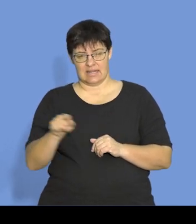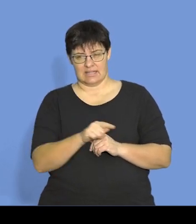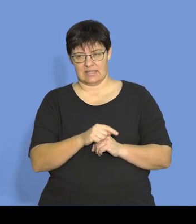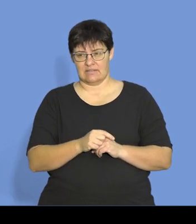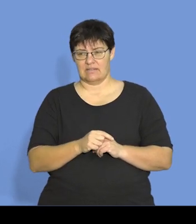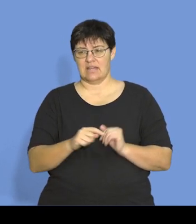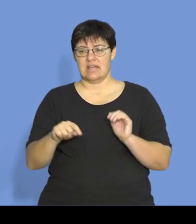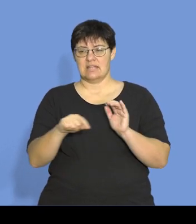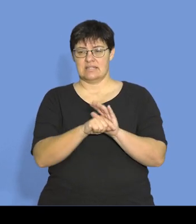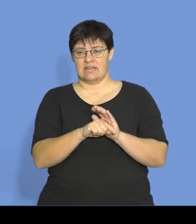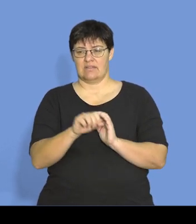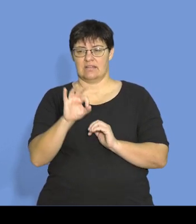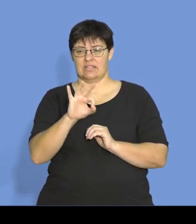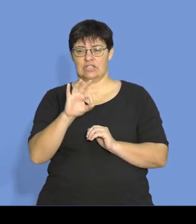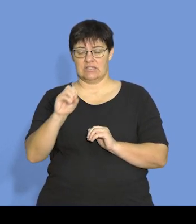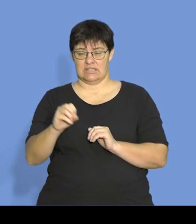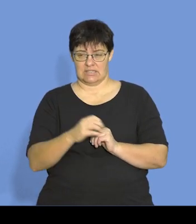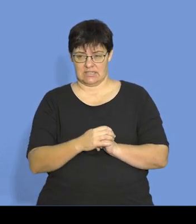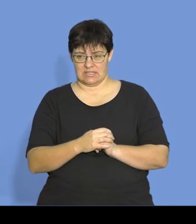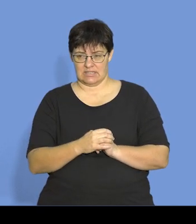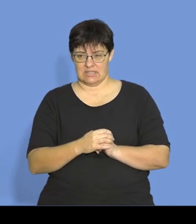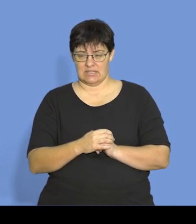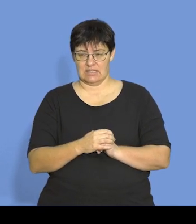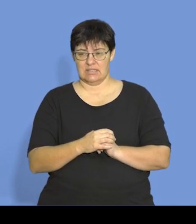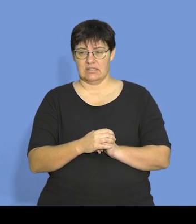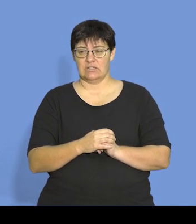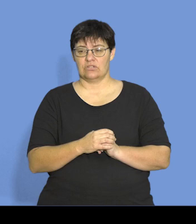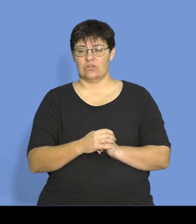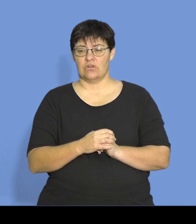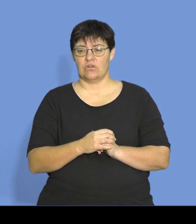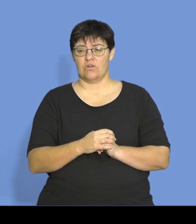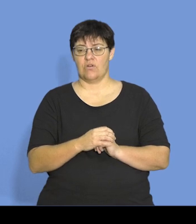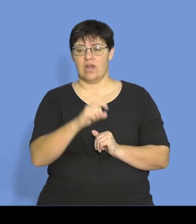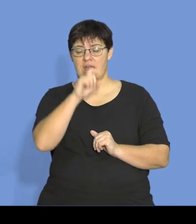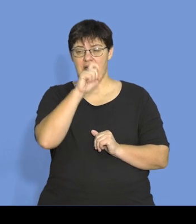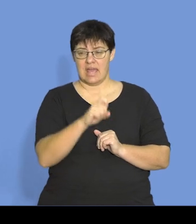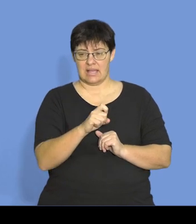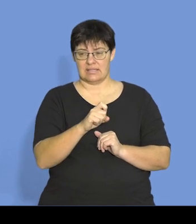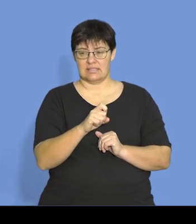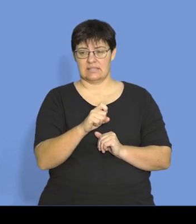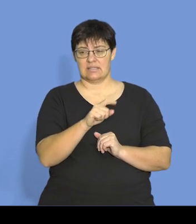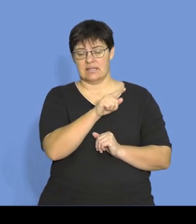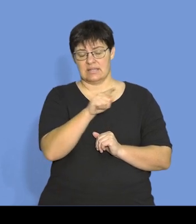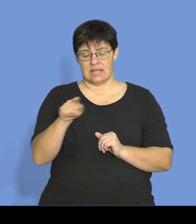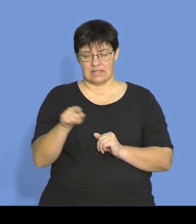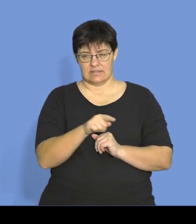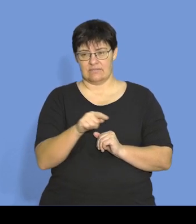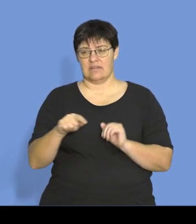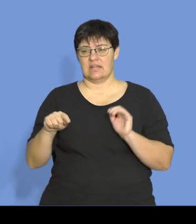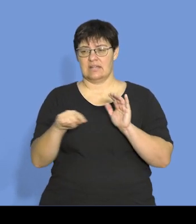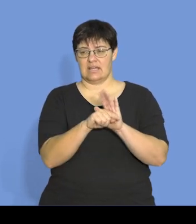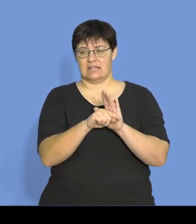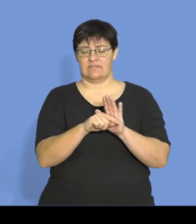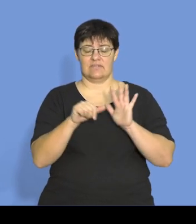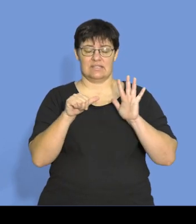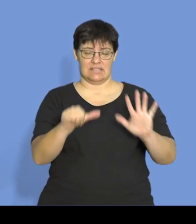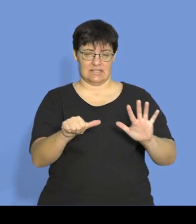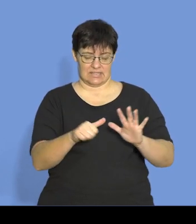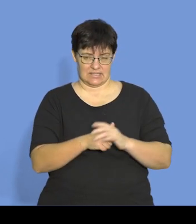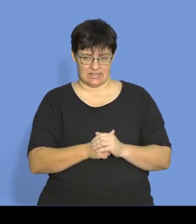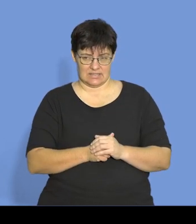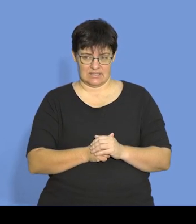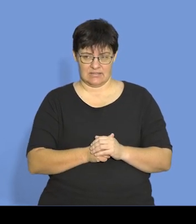5x is greater than negative 30. Then my x will be greater than